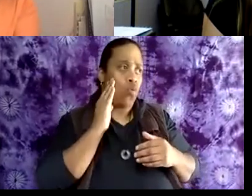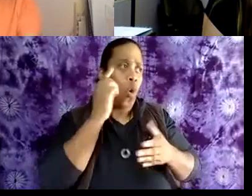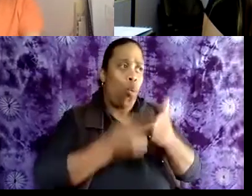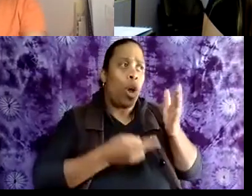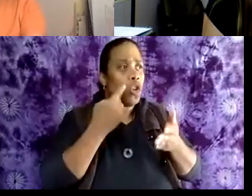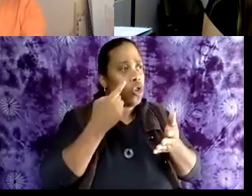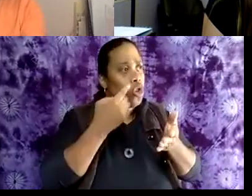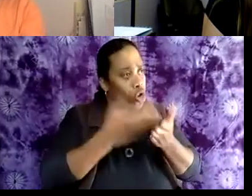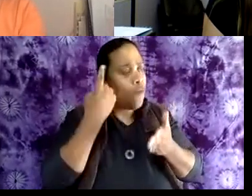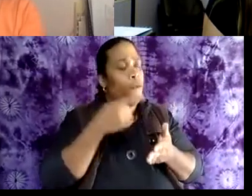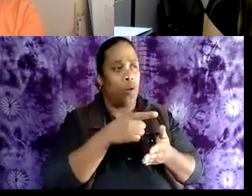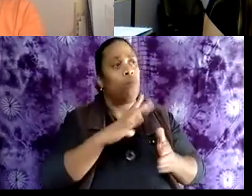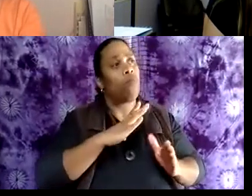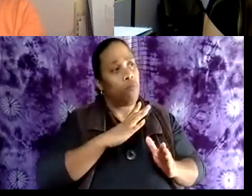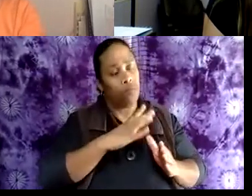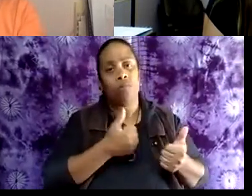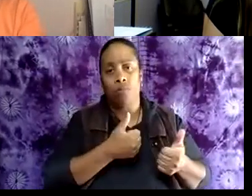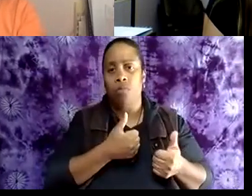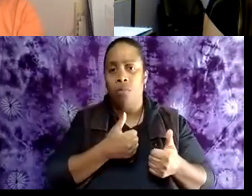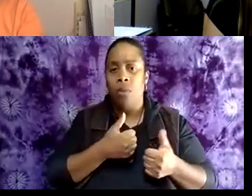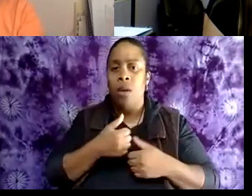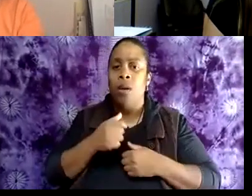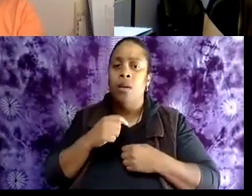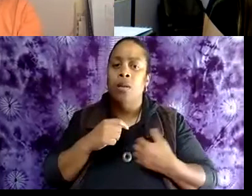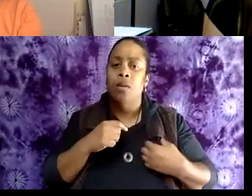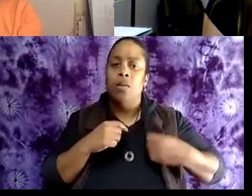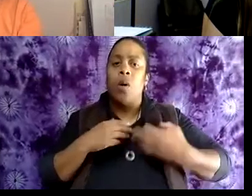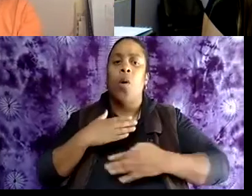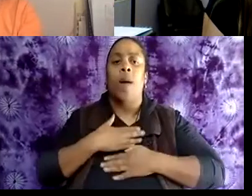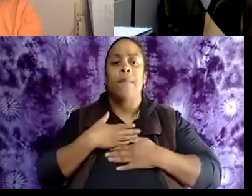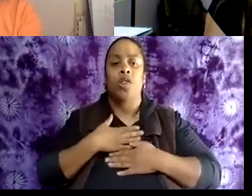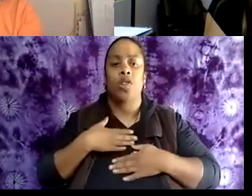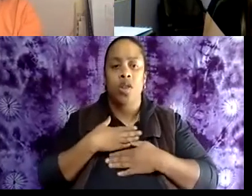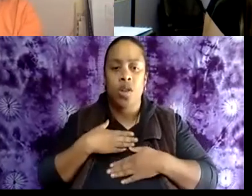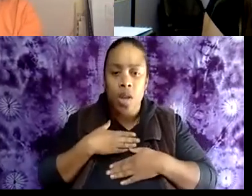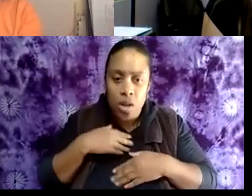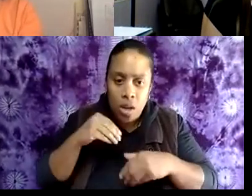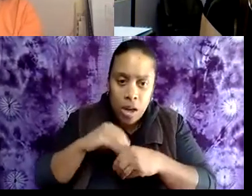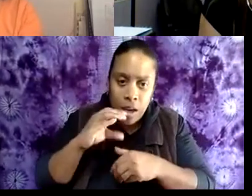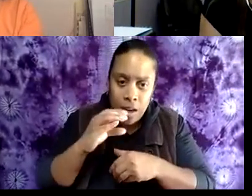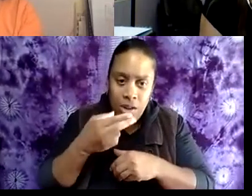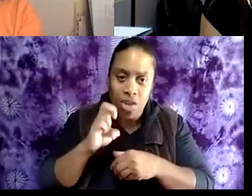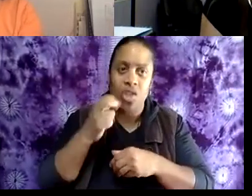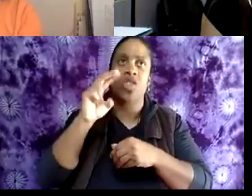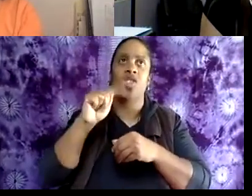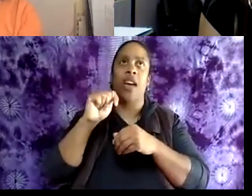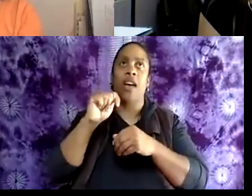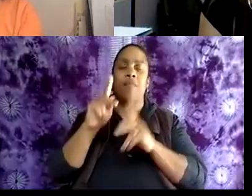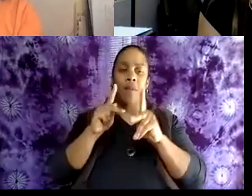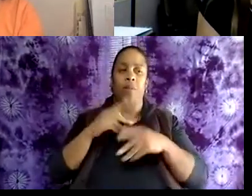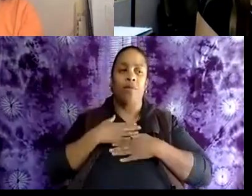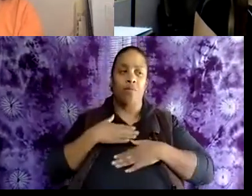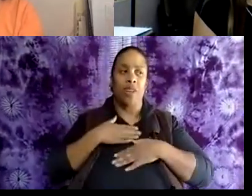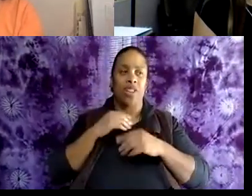you. Great, we're getting appreciation in the chat for all of our words. Thanks, everyone. All right, Kendara and